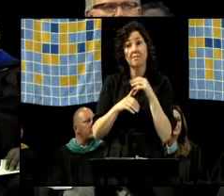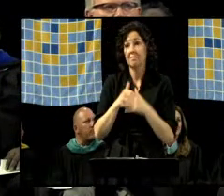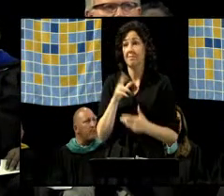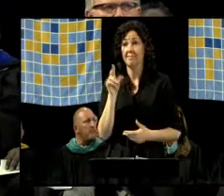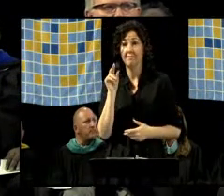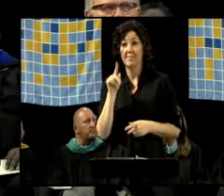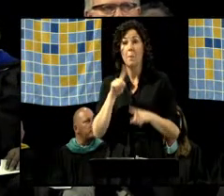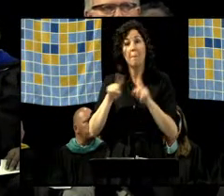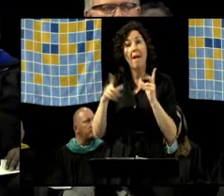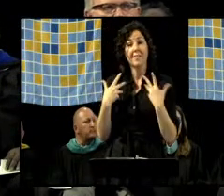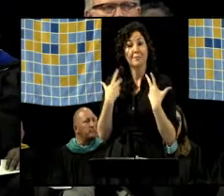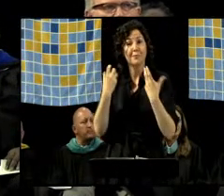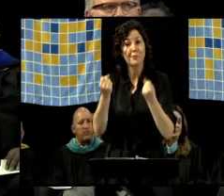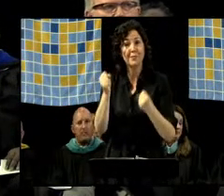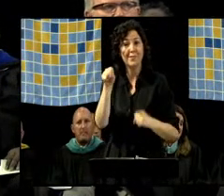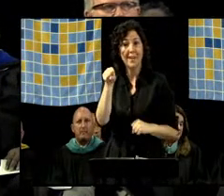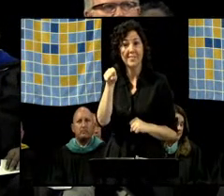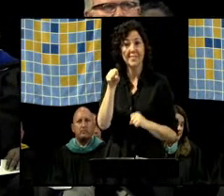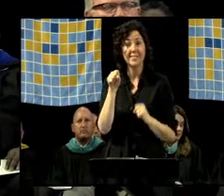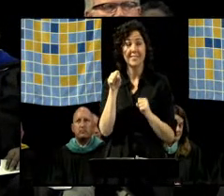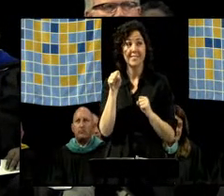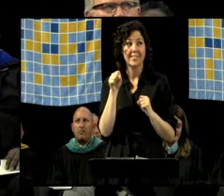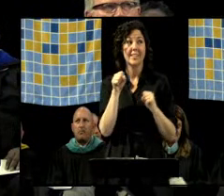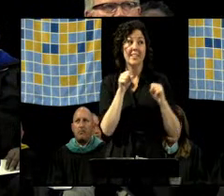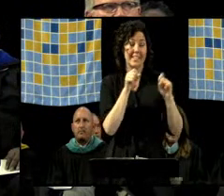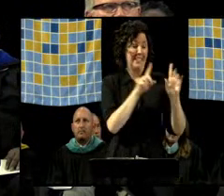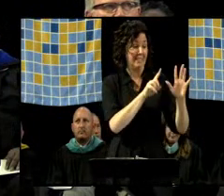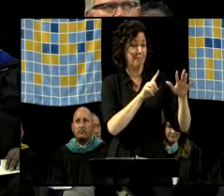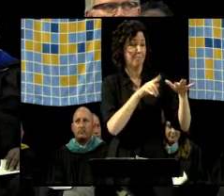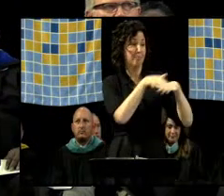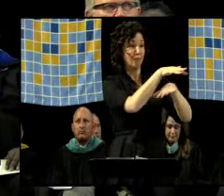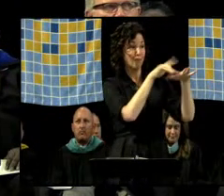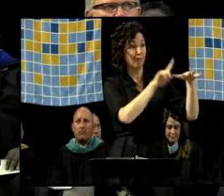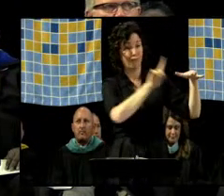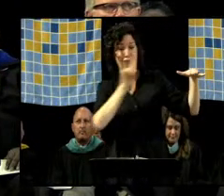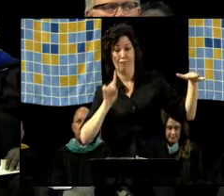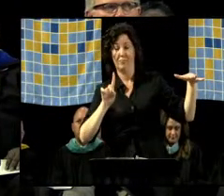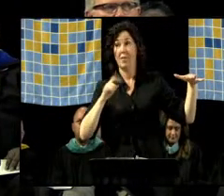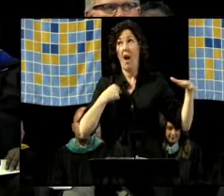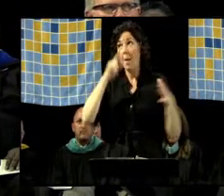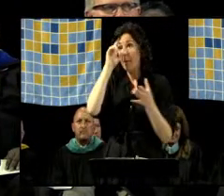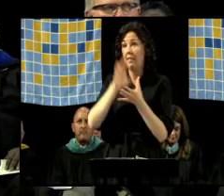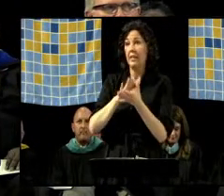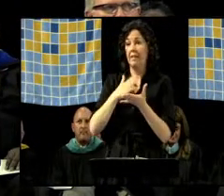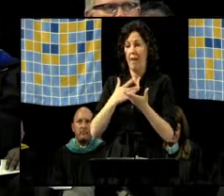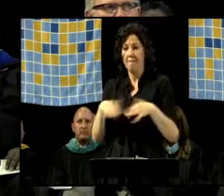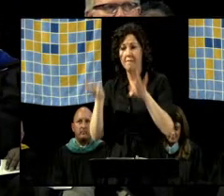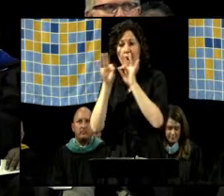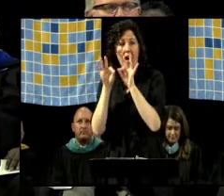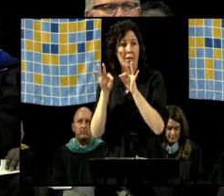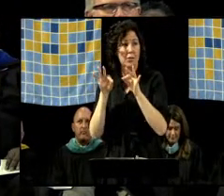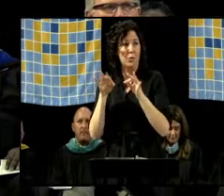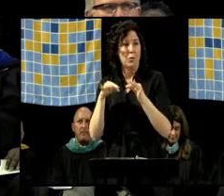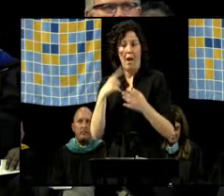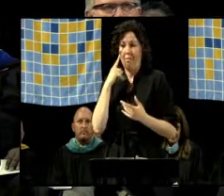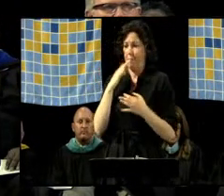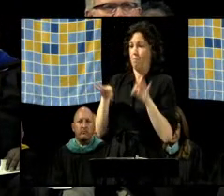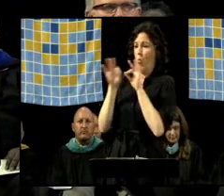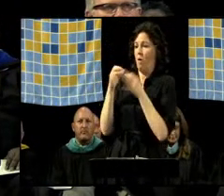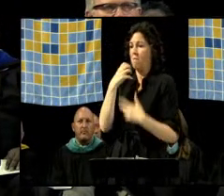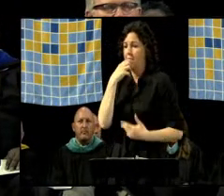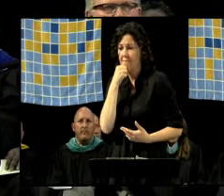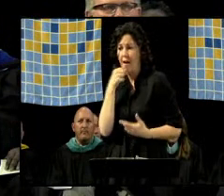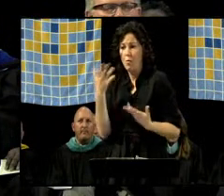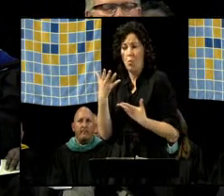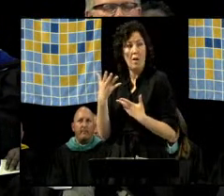living in fear. Standing apart from the crowd in defense of your values takes courage. I encourage each of us to